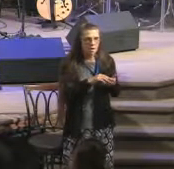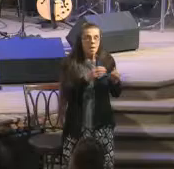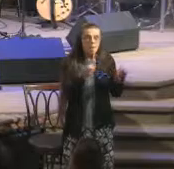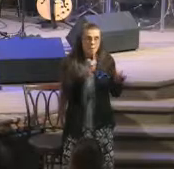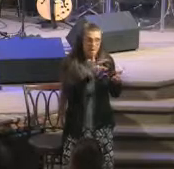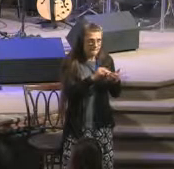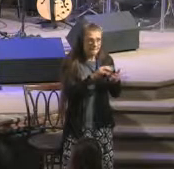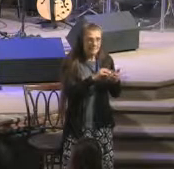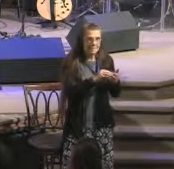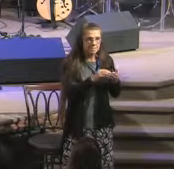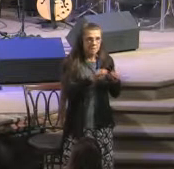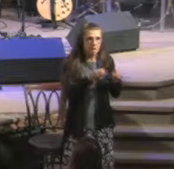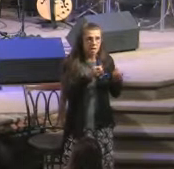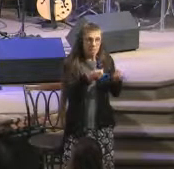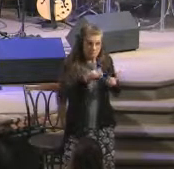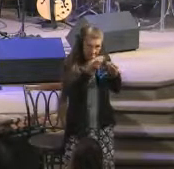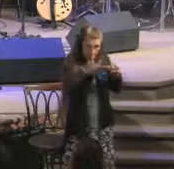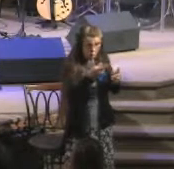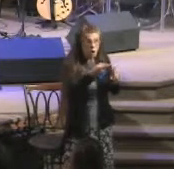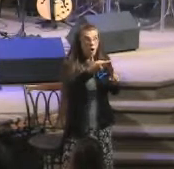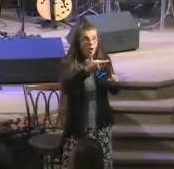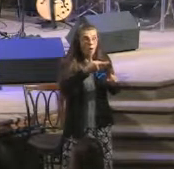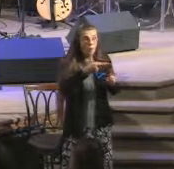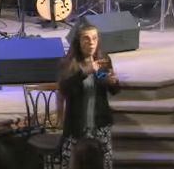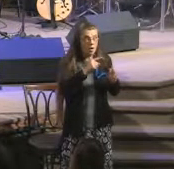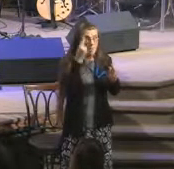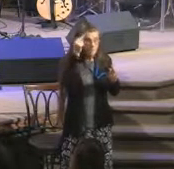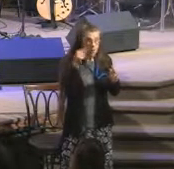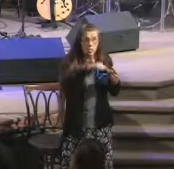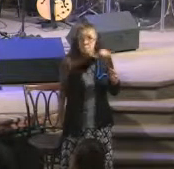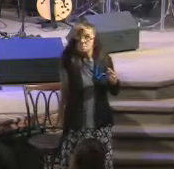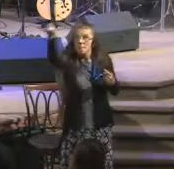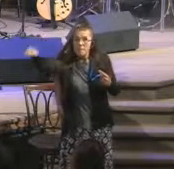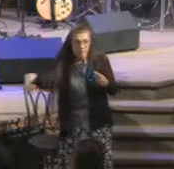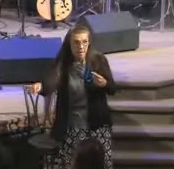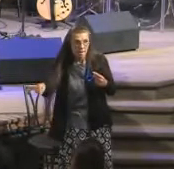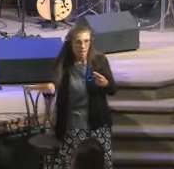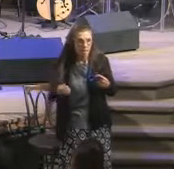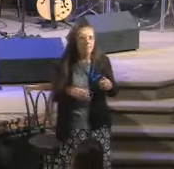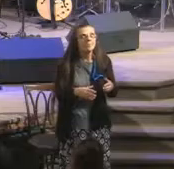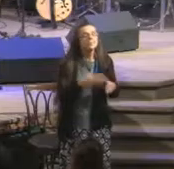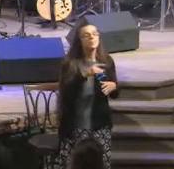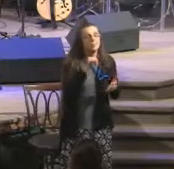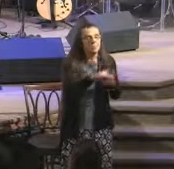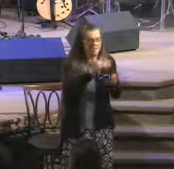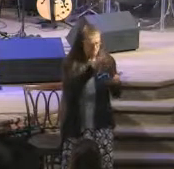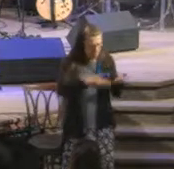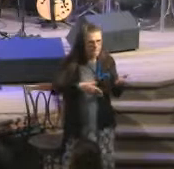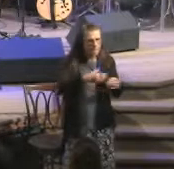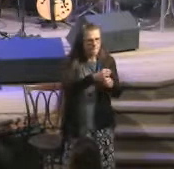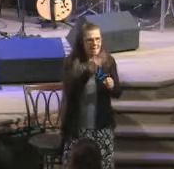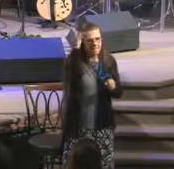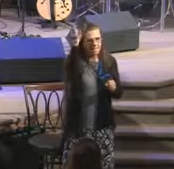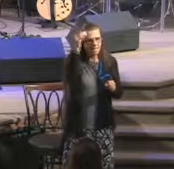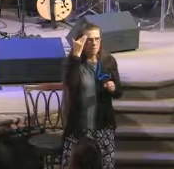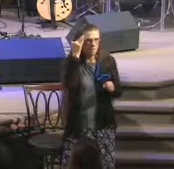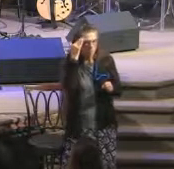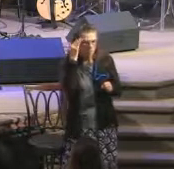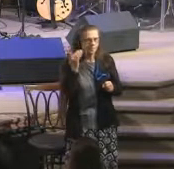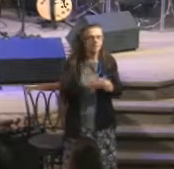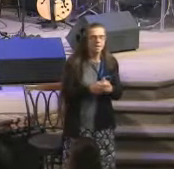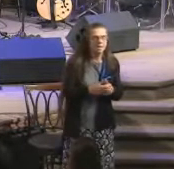you for somebody else. That's part of that making him known, is take the word he gives